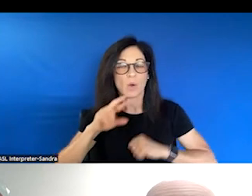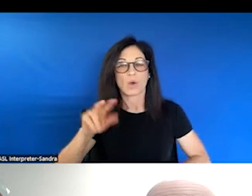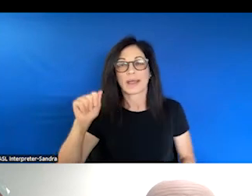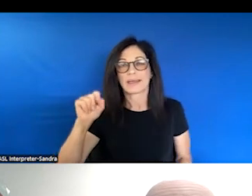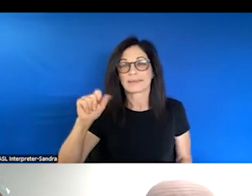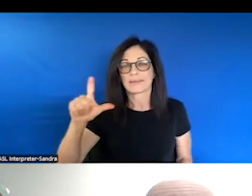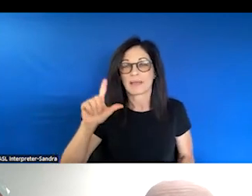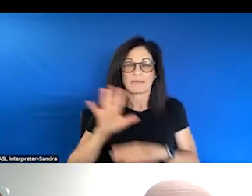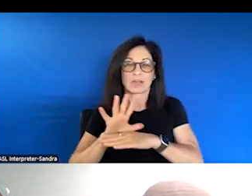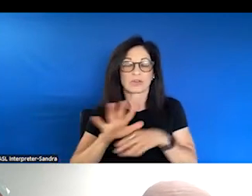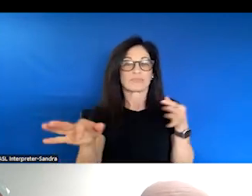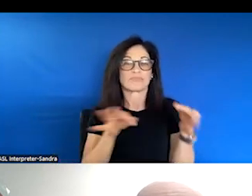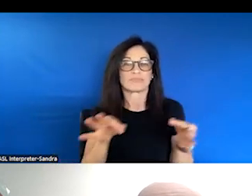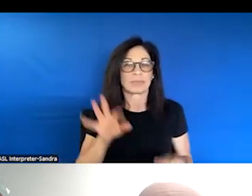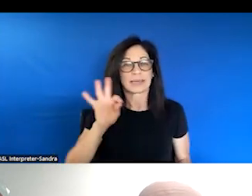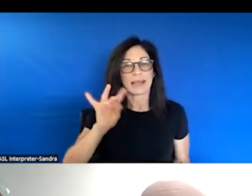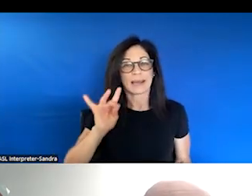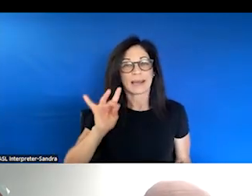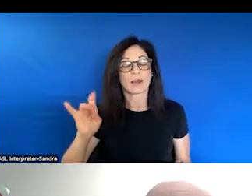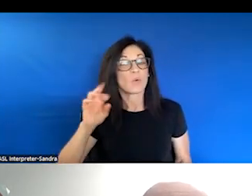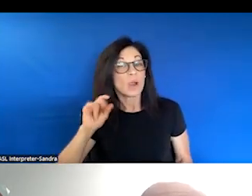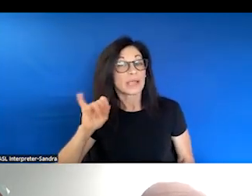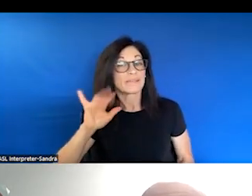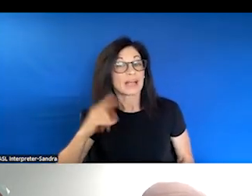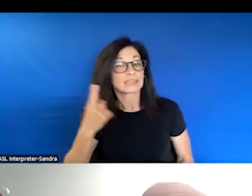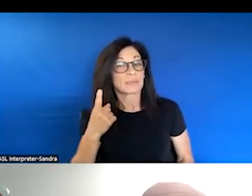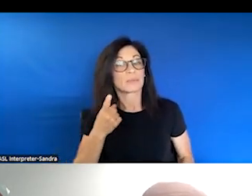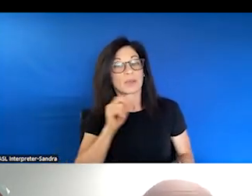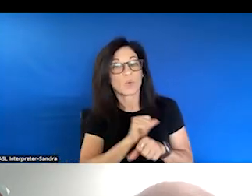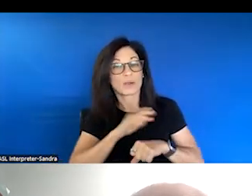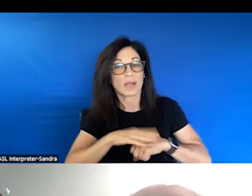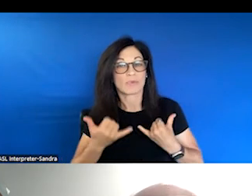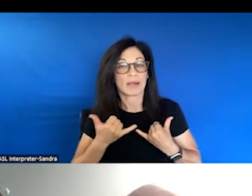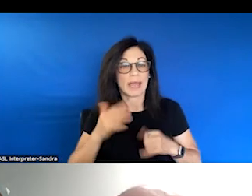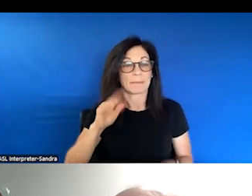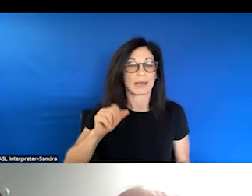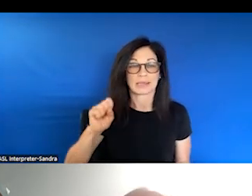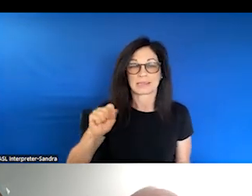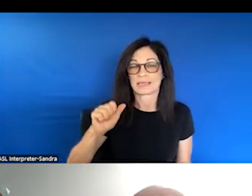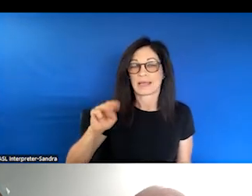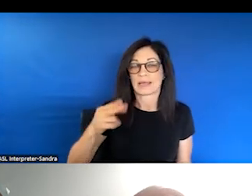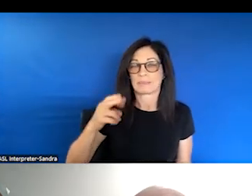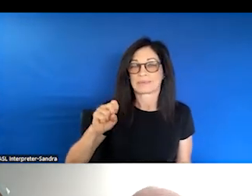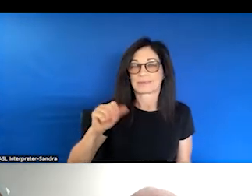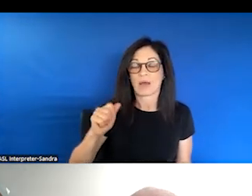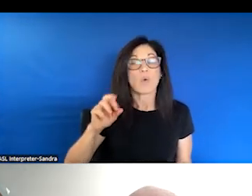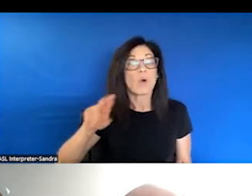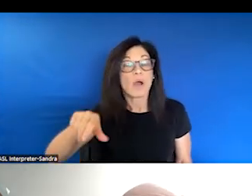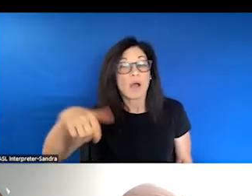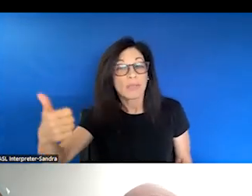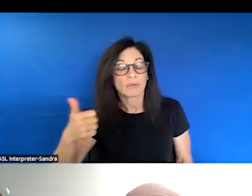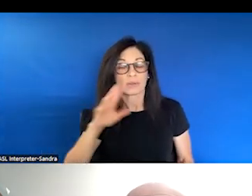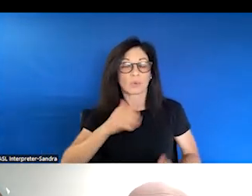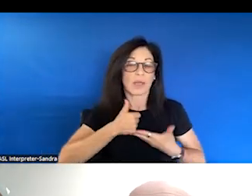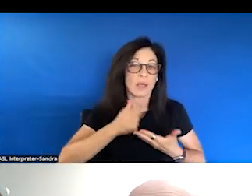explaining 988, or if that's something that's in development by Samsa or someone else as material to help the